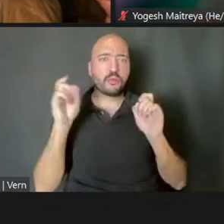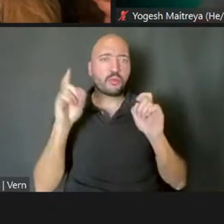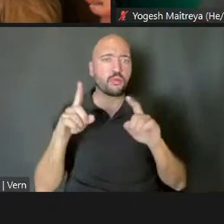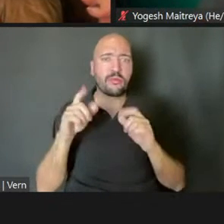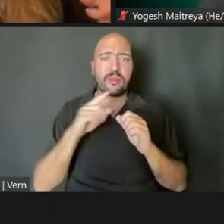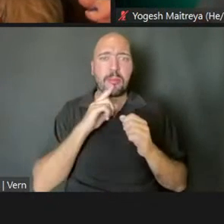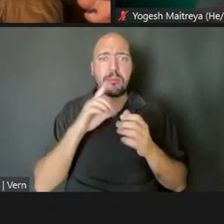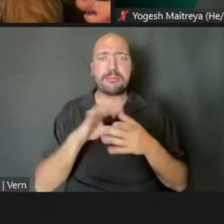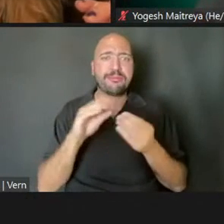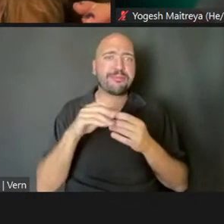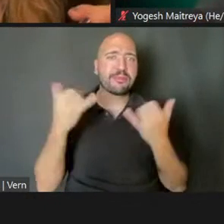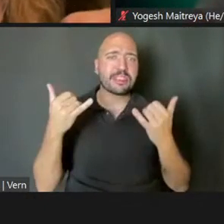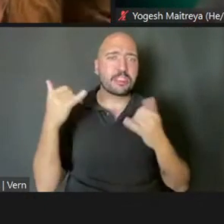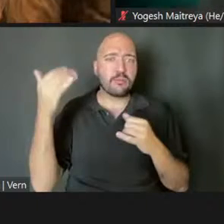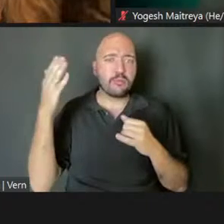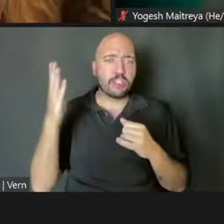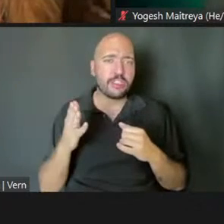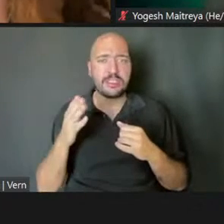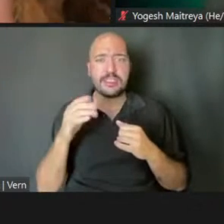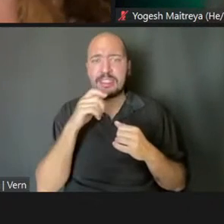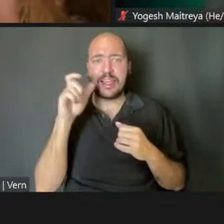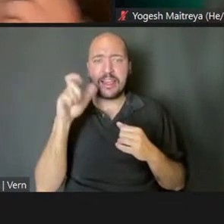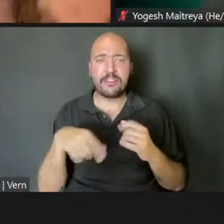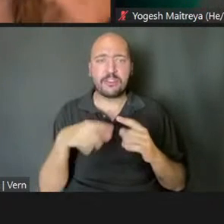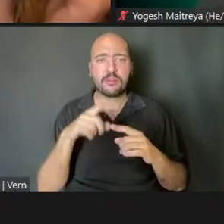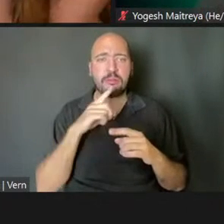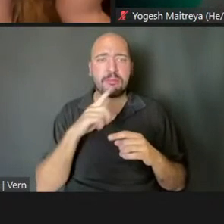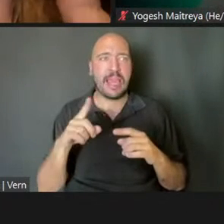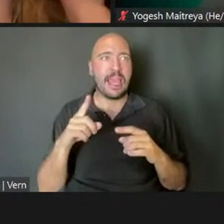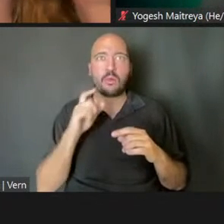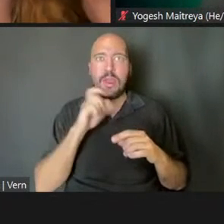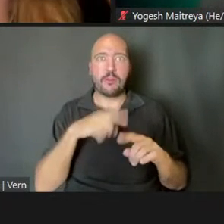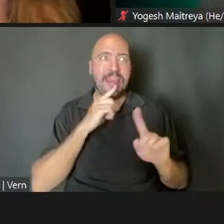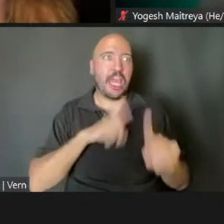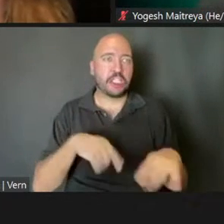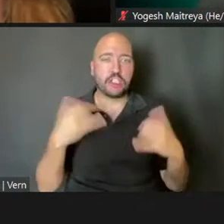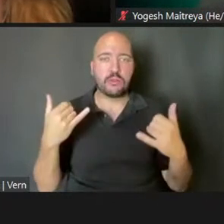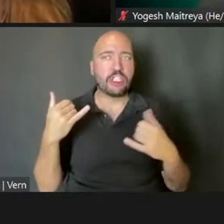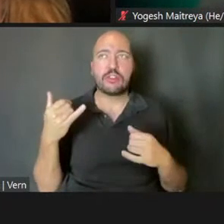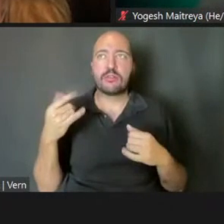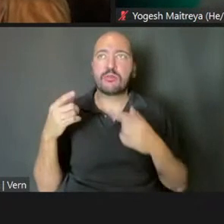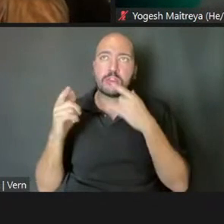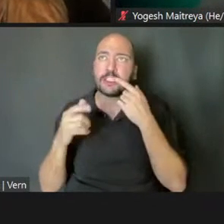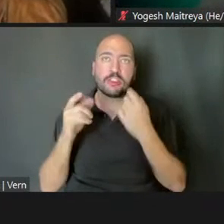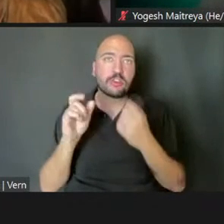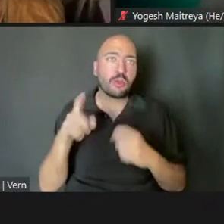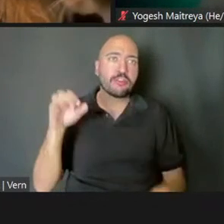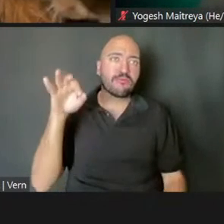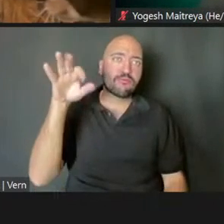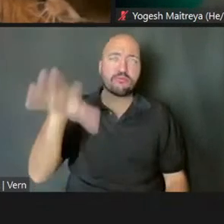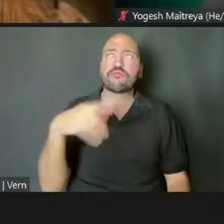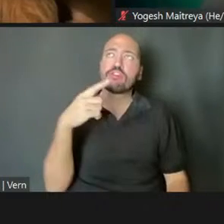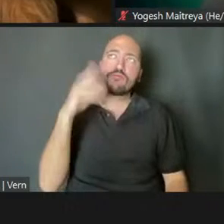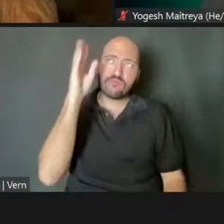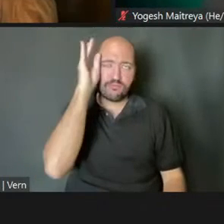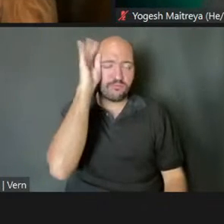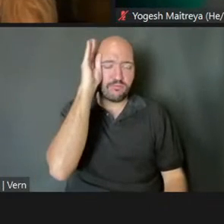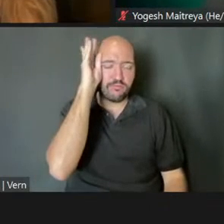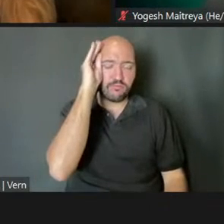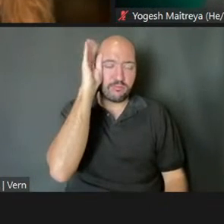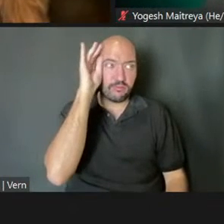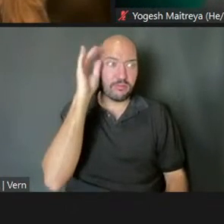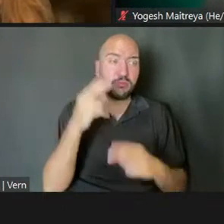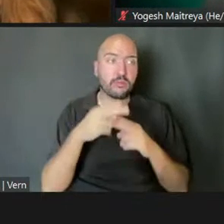today's presentation that doesn't need to be answered today. It can just sit on the table. A